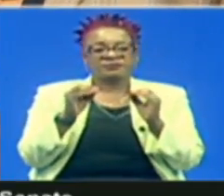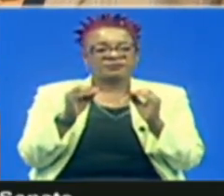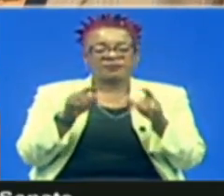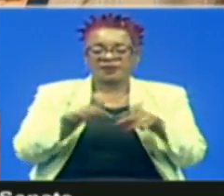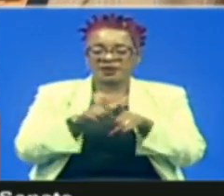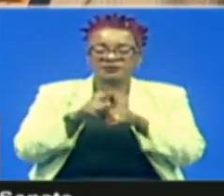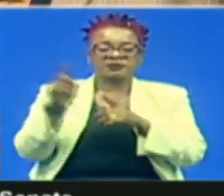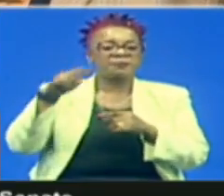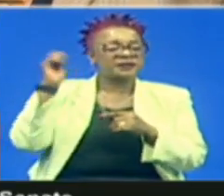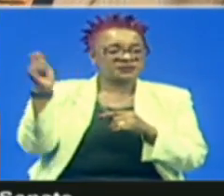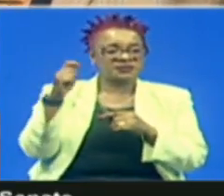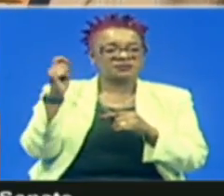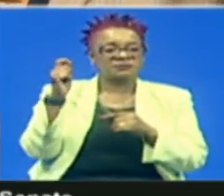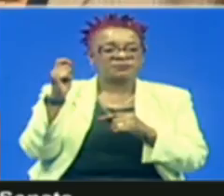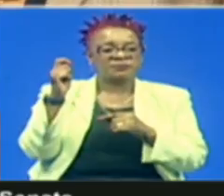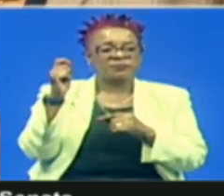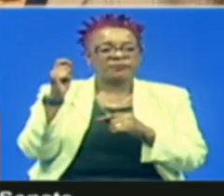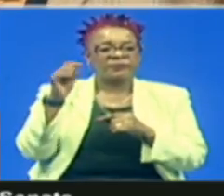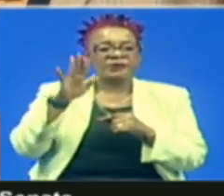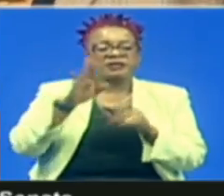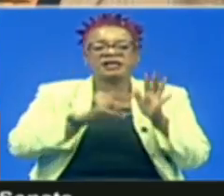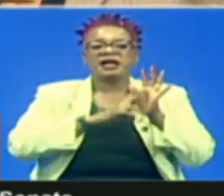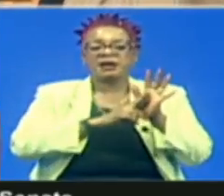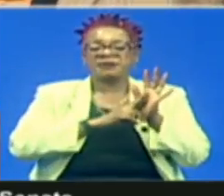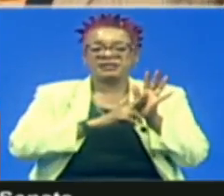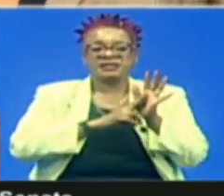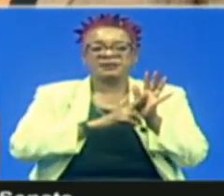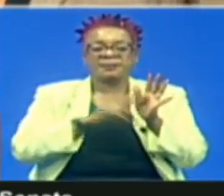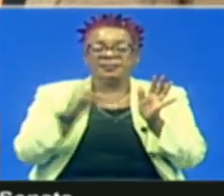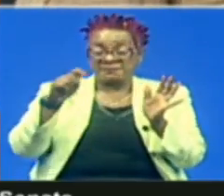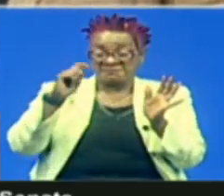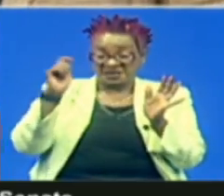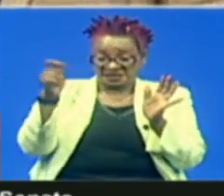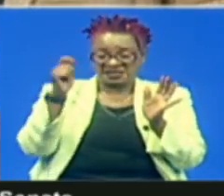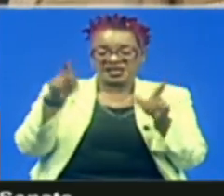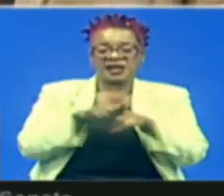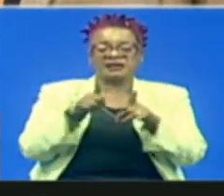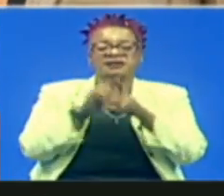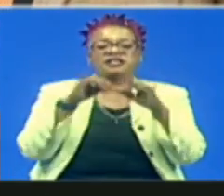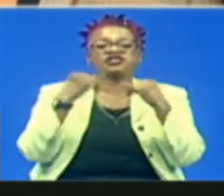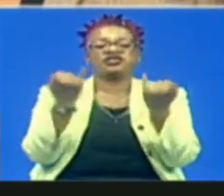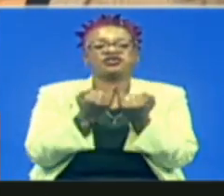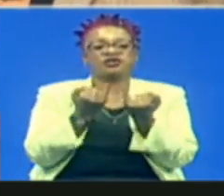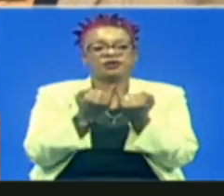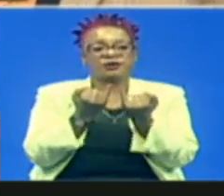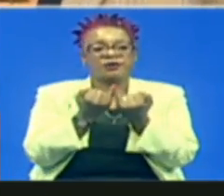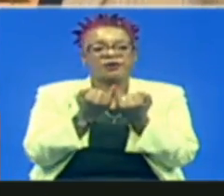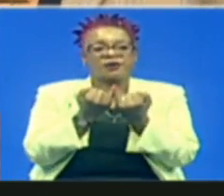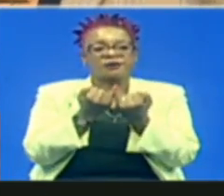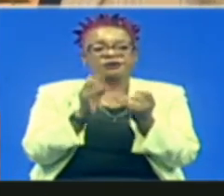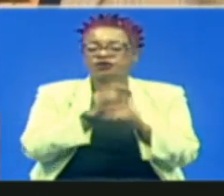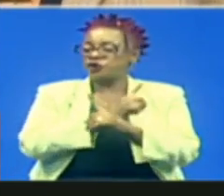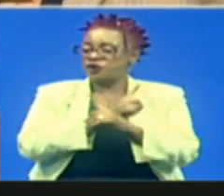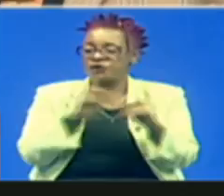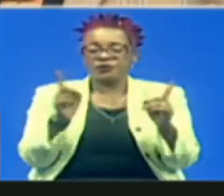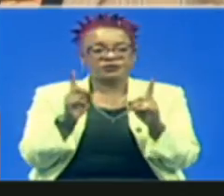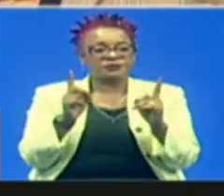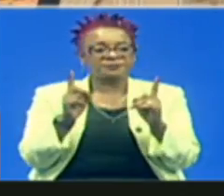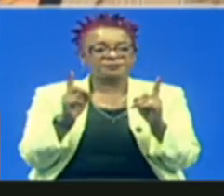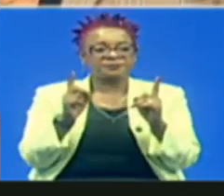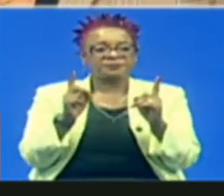president, he represents the presidency as an institution, and he should not, first of all,